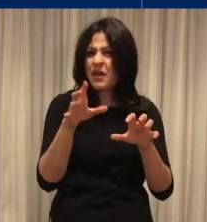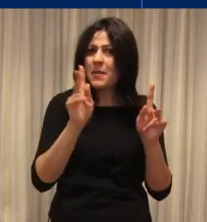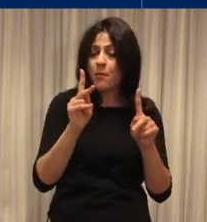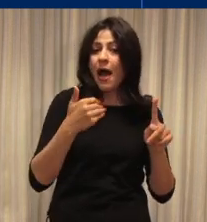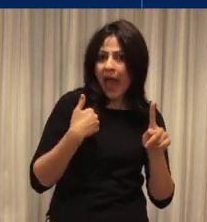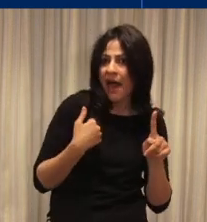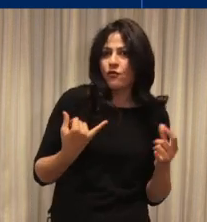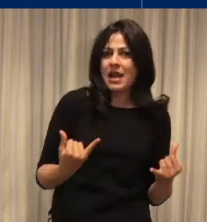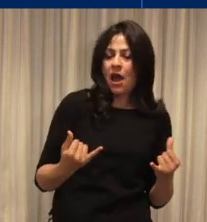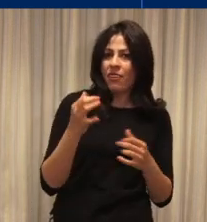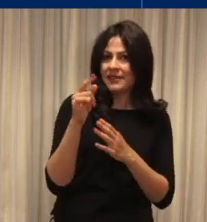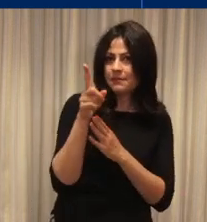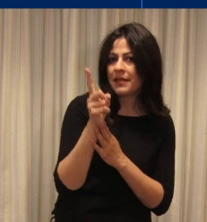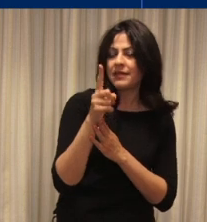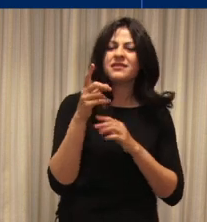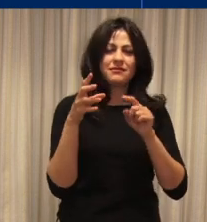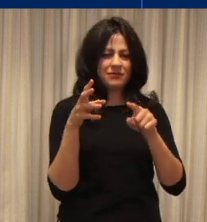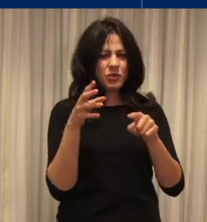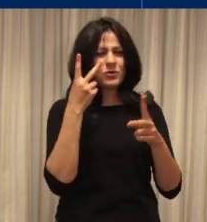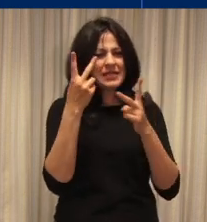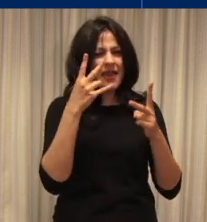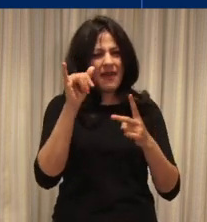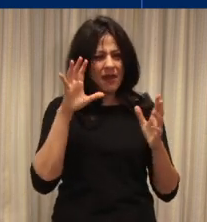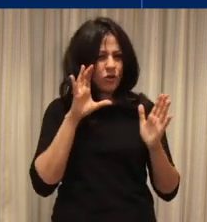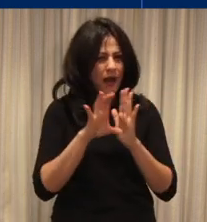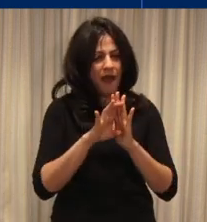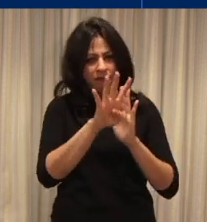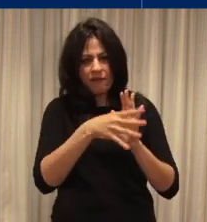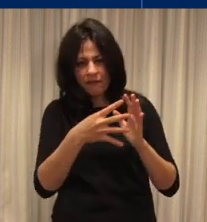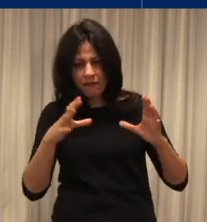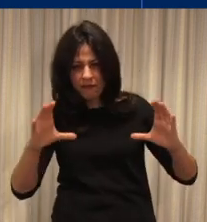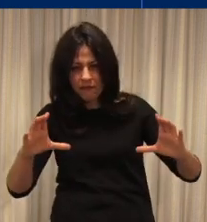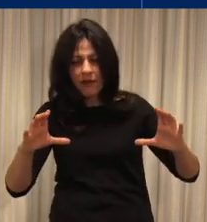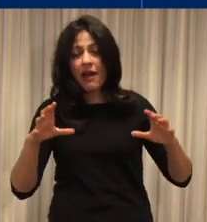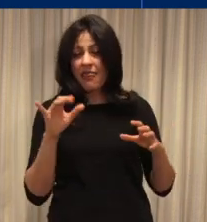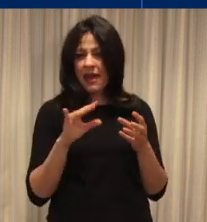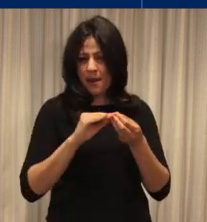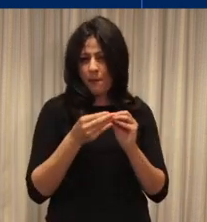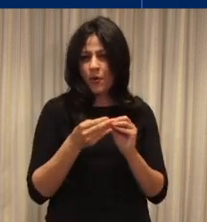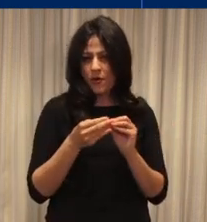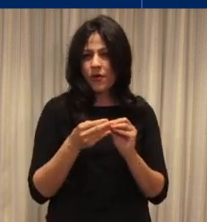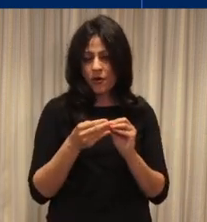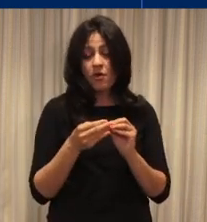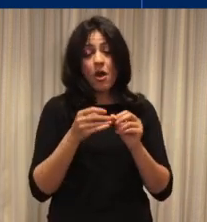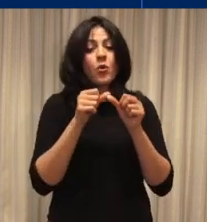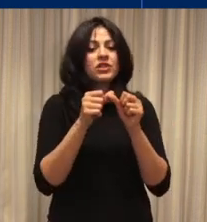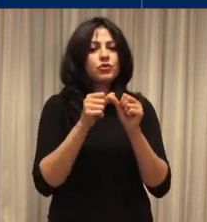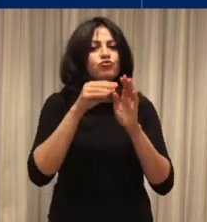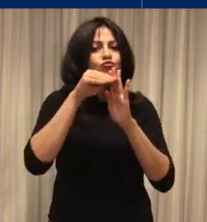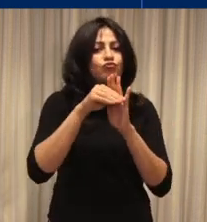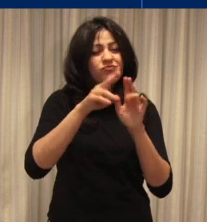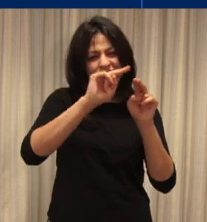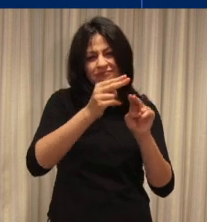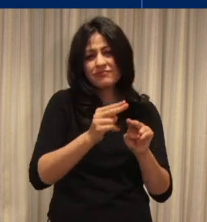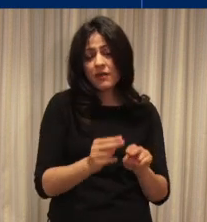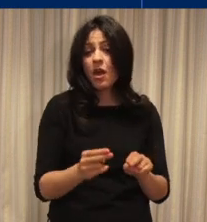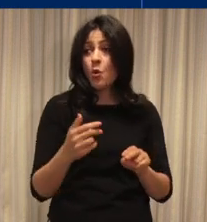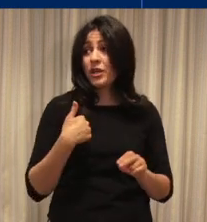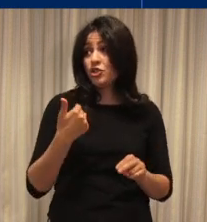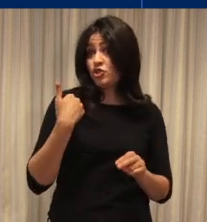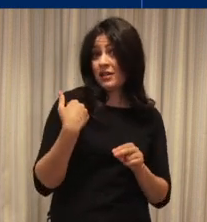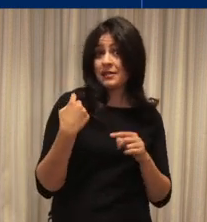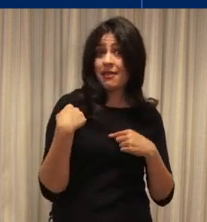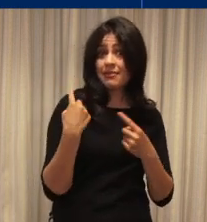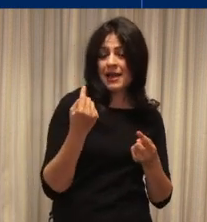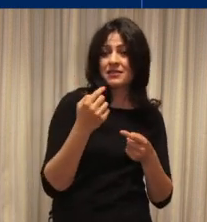Ulster County. So that's what you see on this graph here, and that number does continue to decline. We had a significant decline just in the